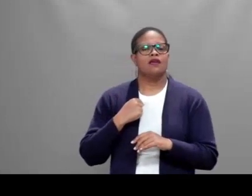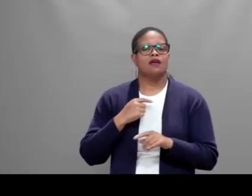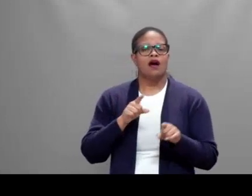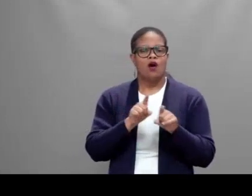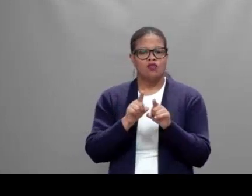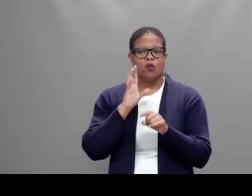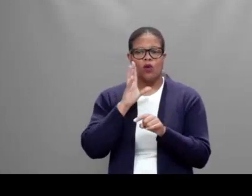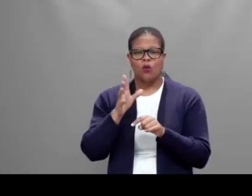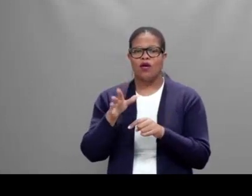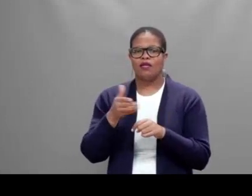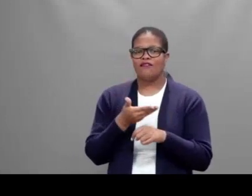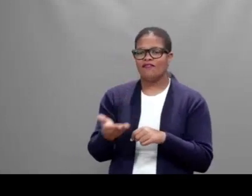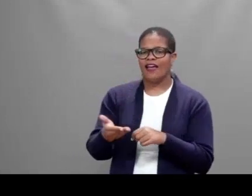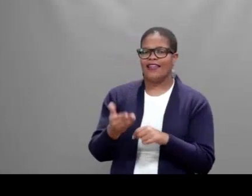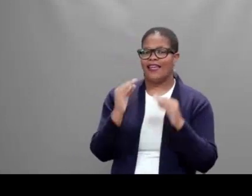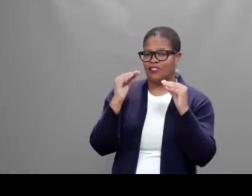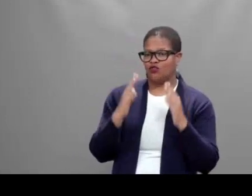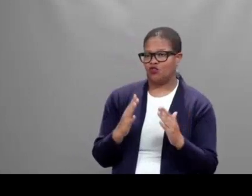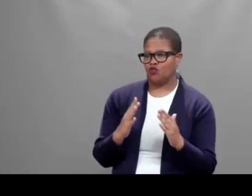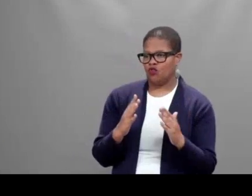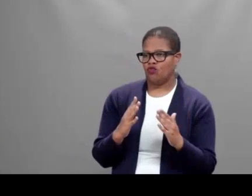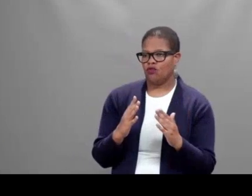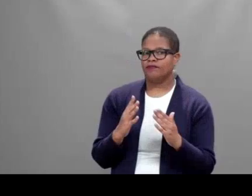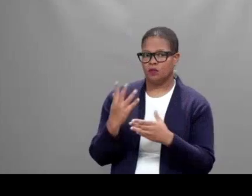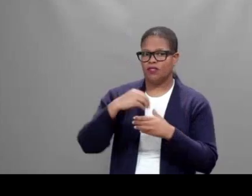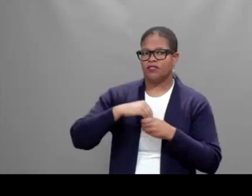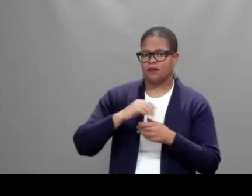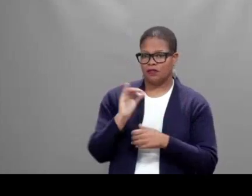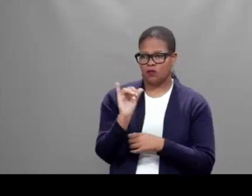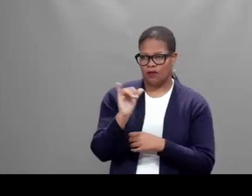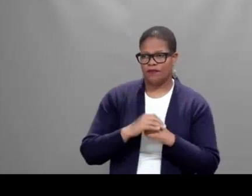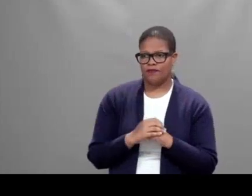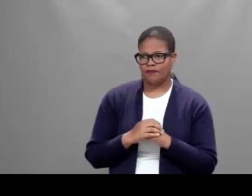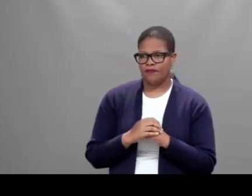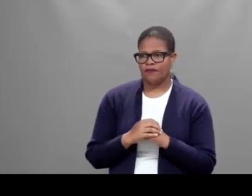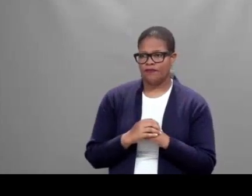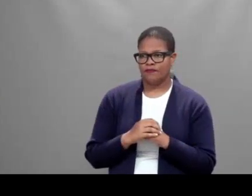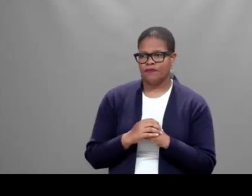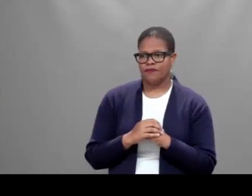a teacher, participate in as well.